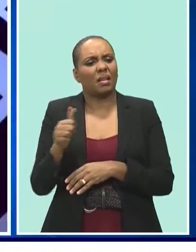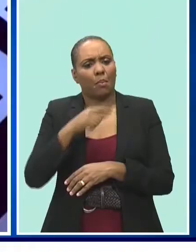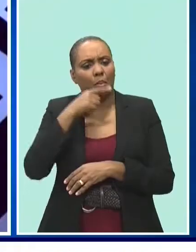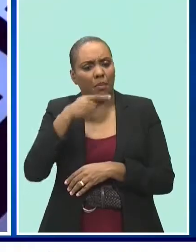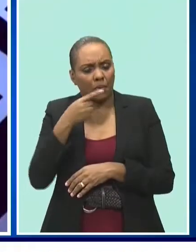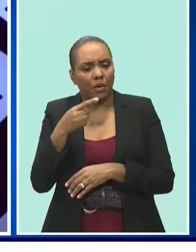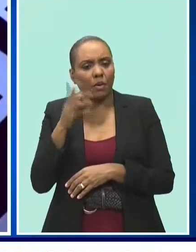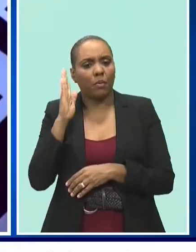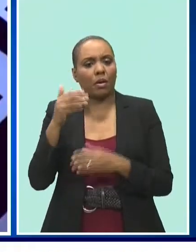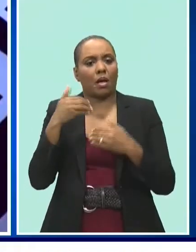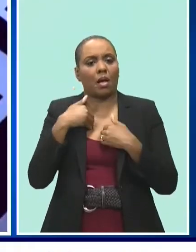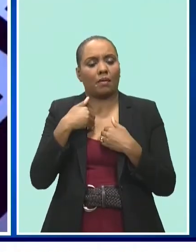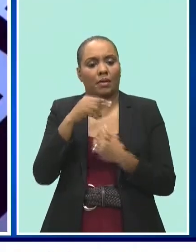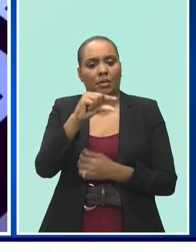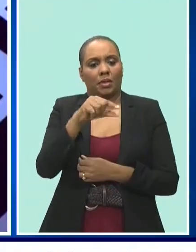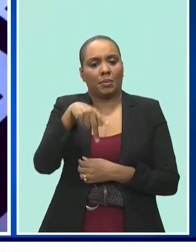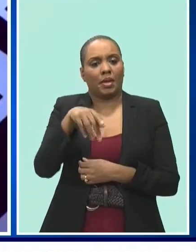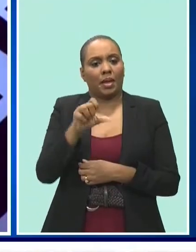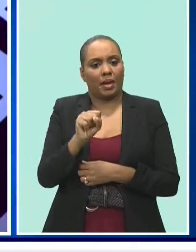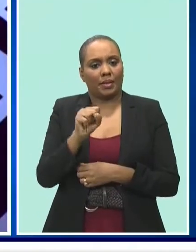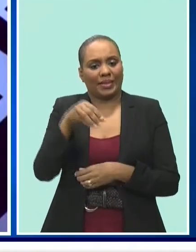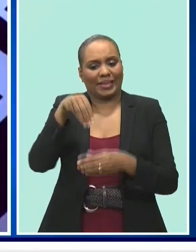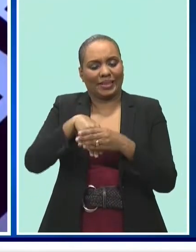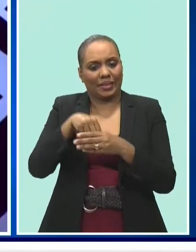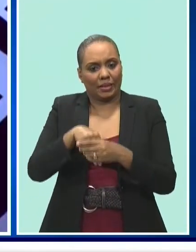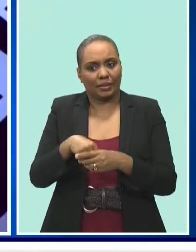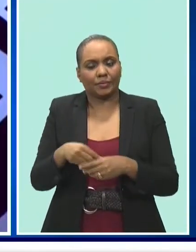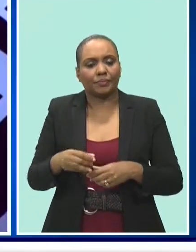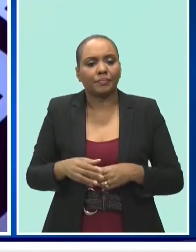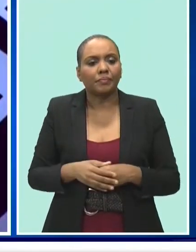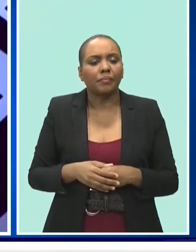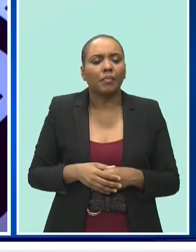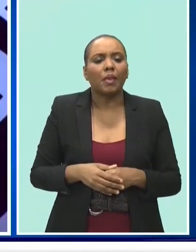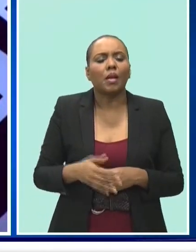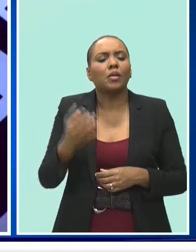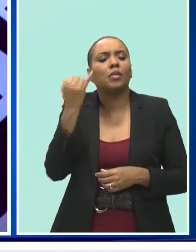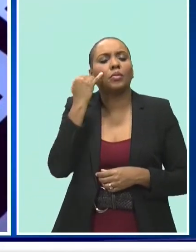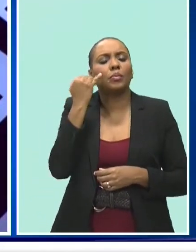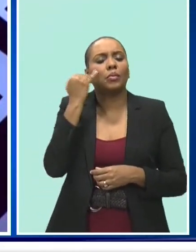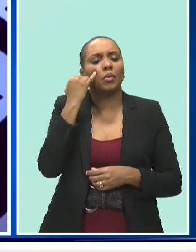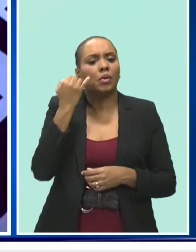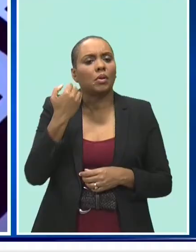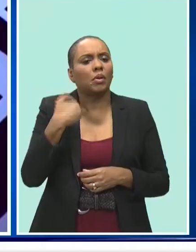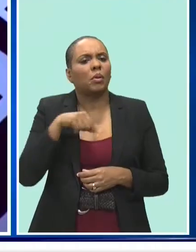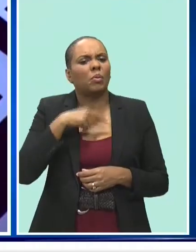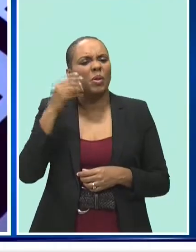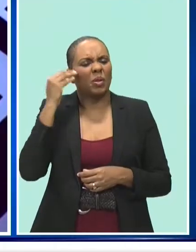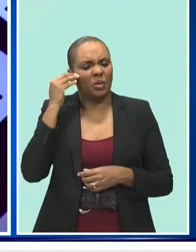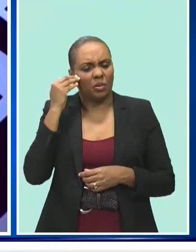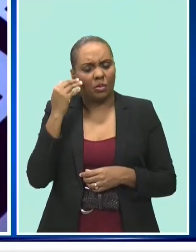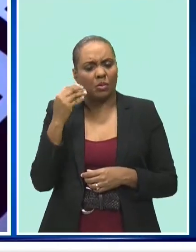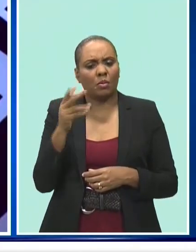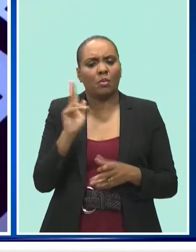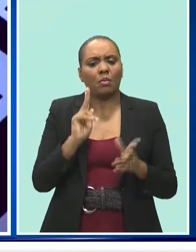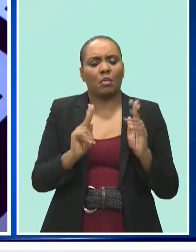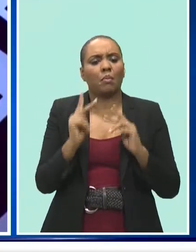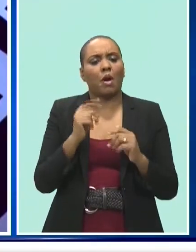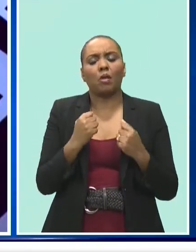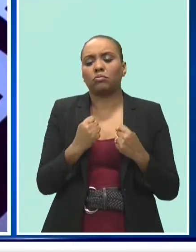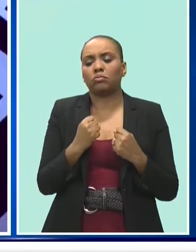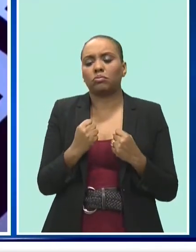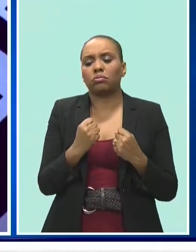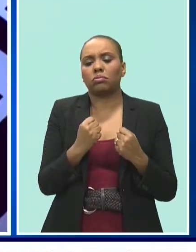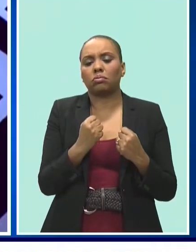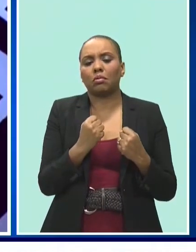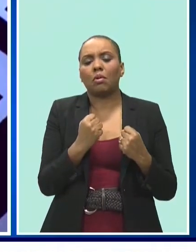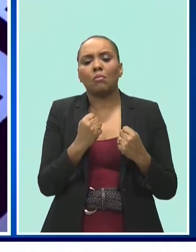So that if people are taken off route or they are wherever, that we know how we can find them, because